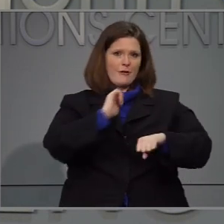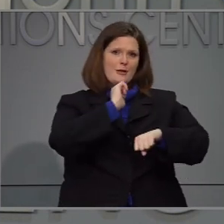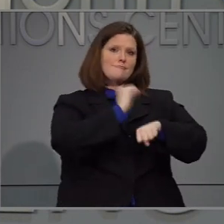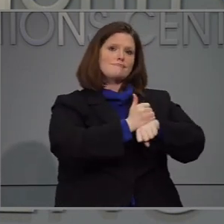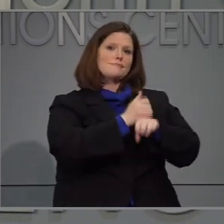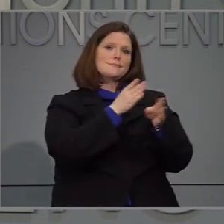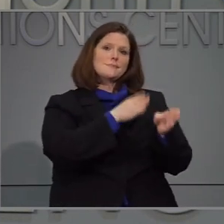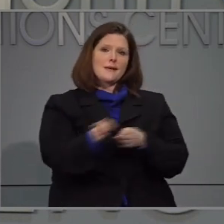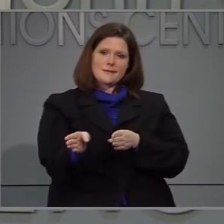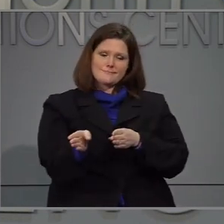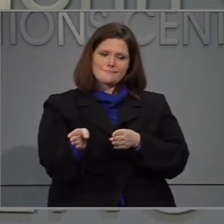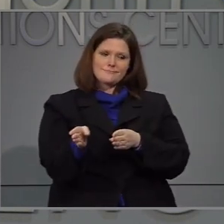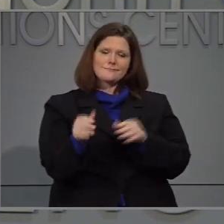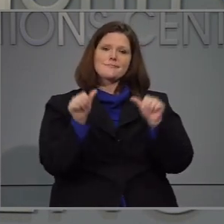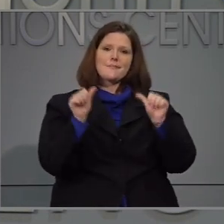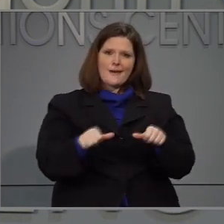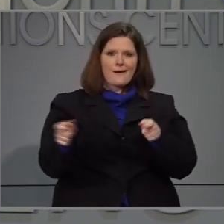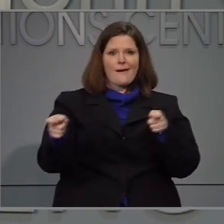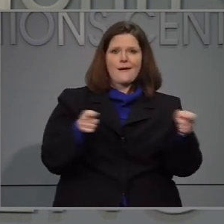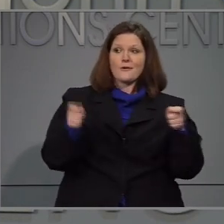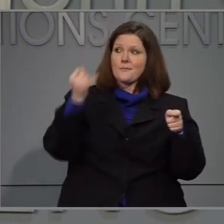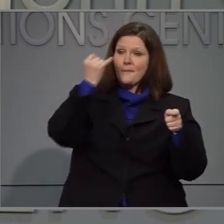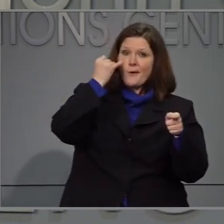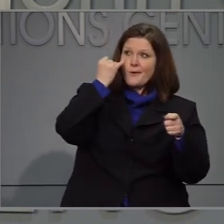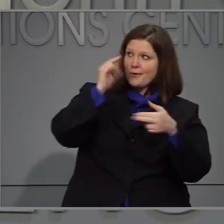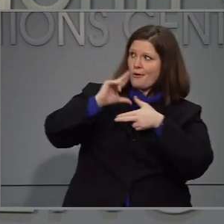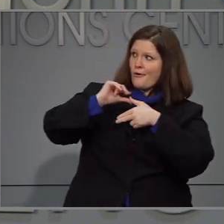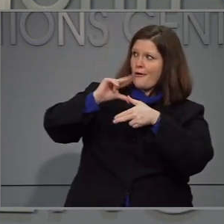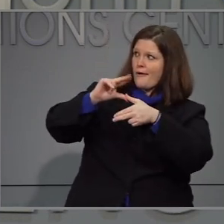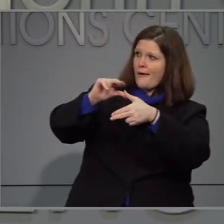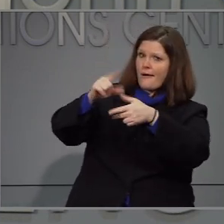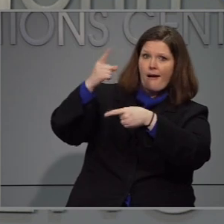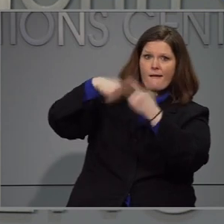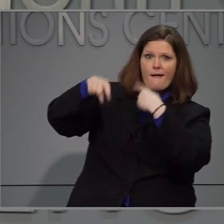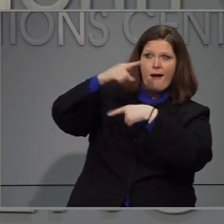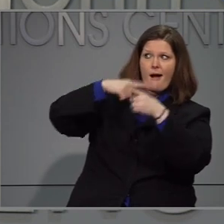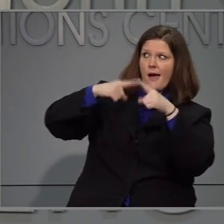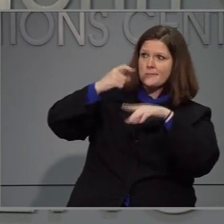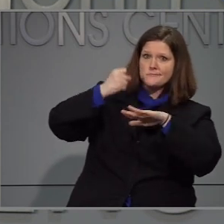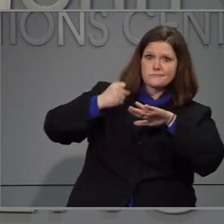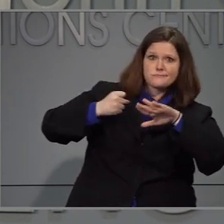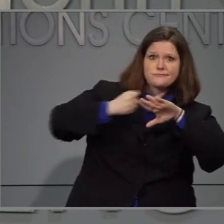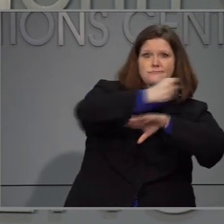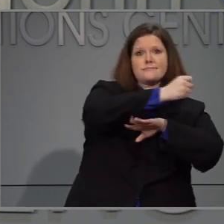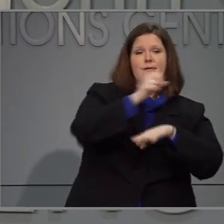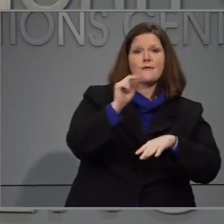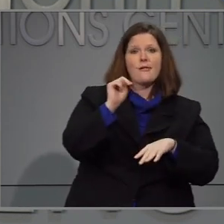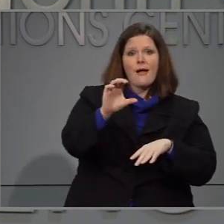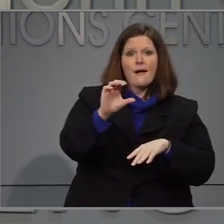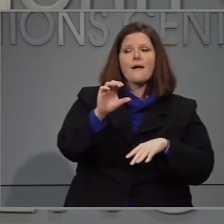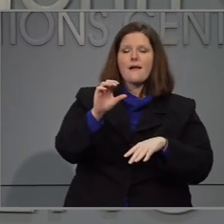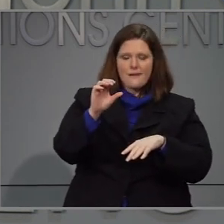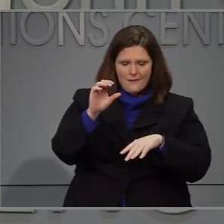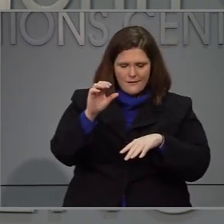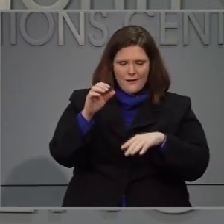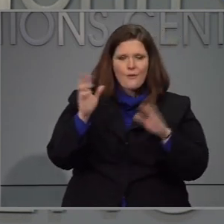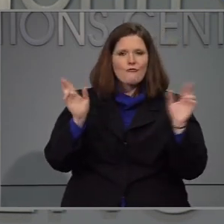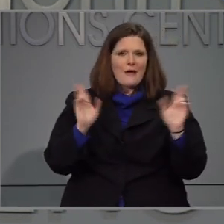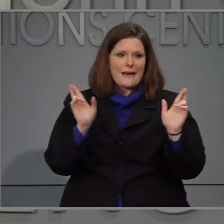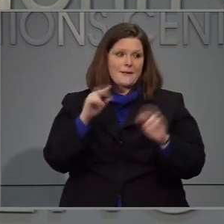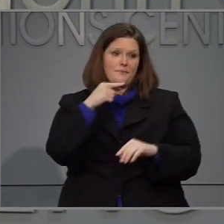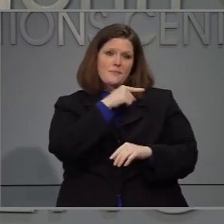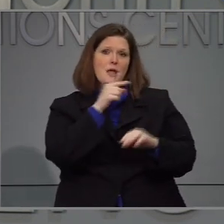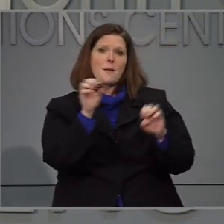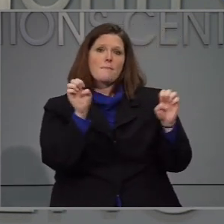happens. Our Emergency Operations Center has been here through this entire pandemic process, but